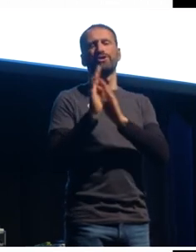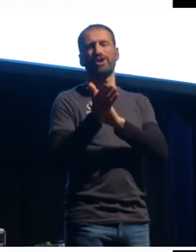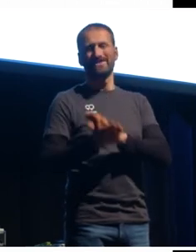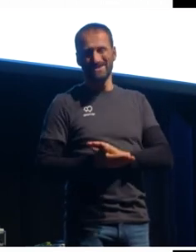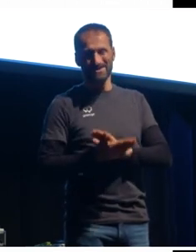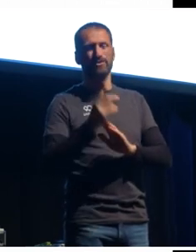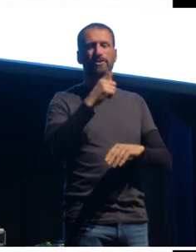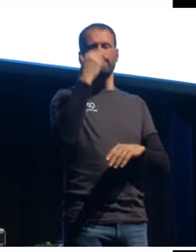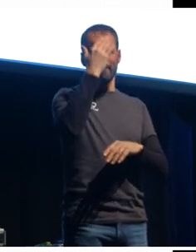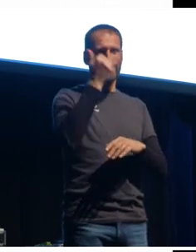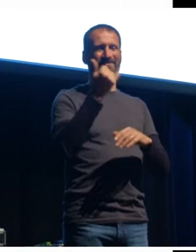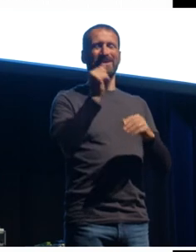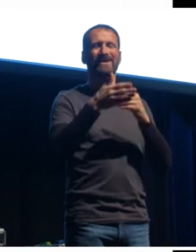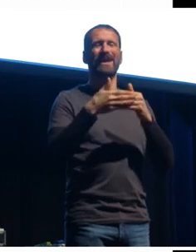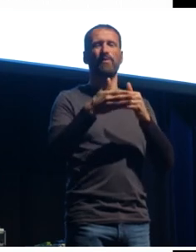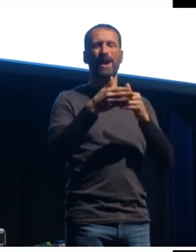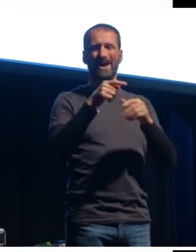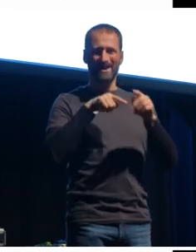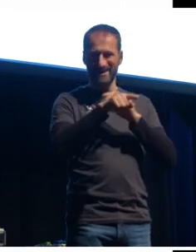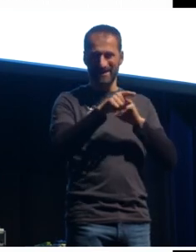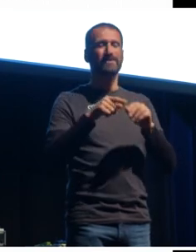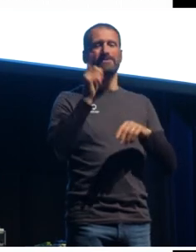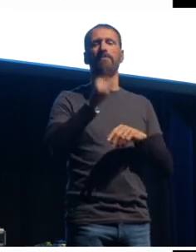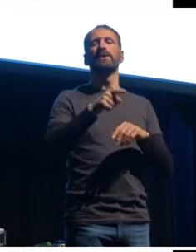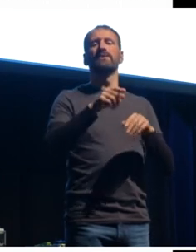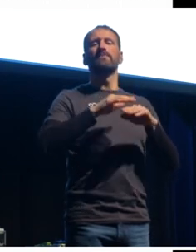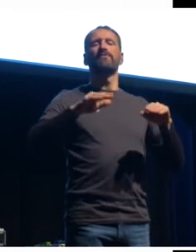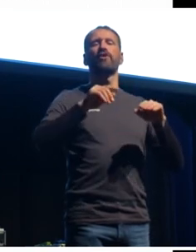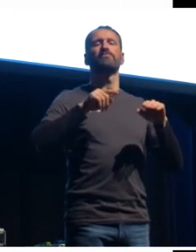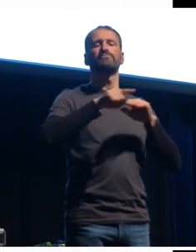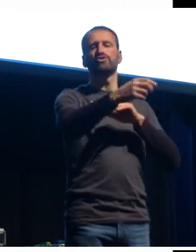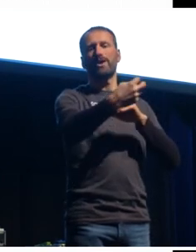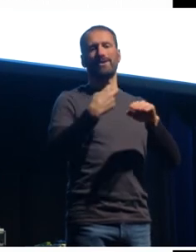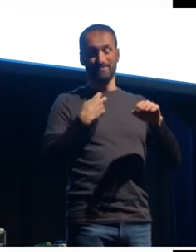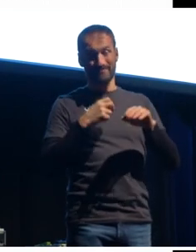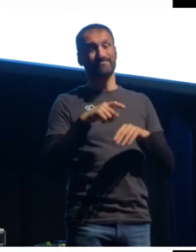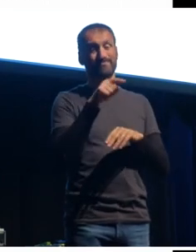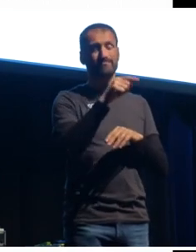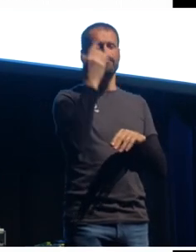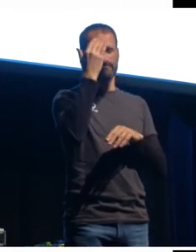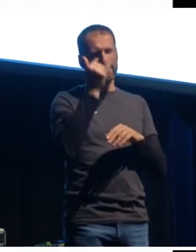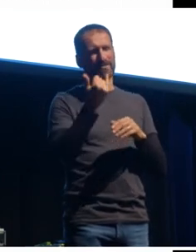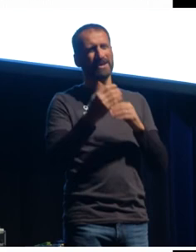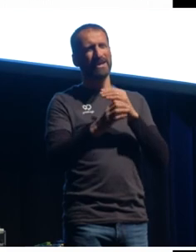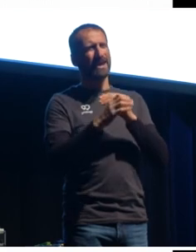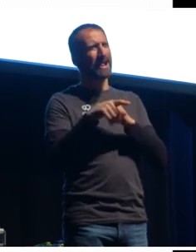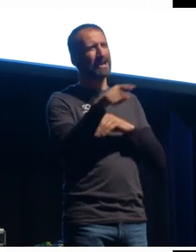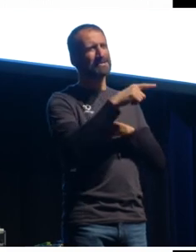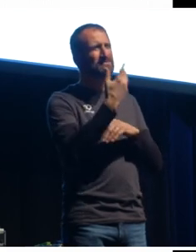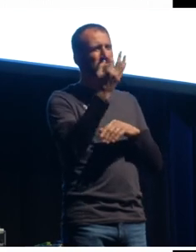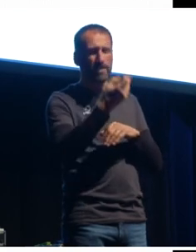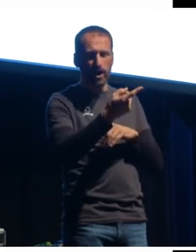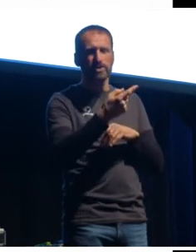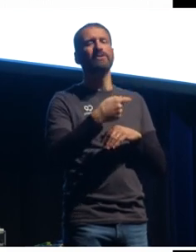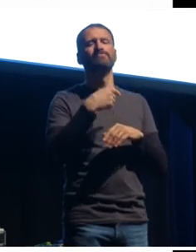We noticed that it was really hard to cater to different clients and to different use cases, so we went the BFF route by extracting things out.